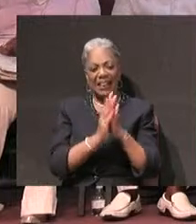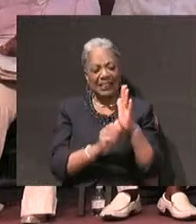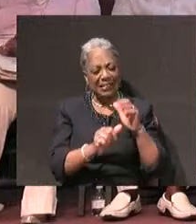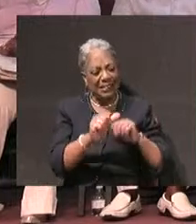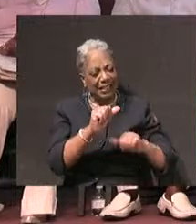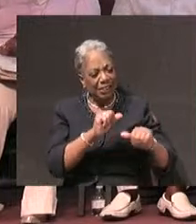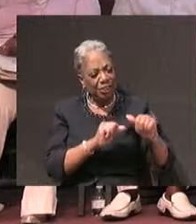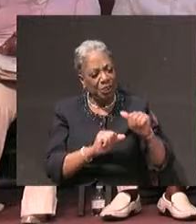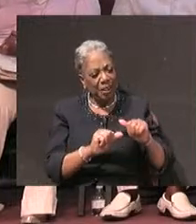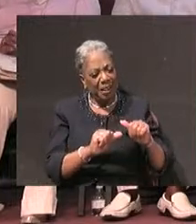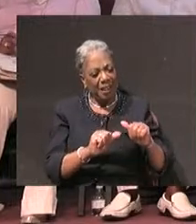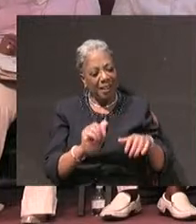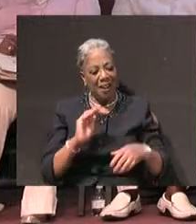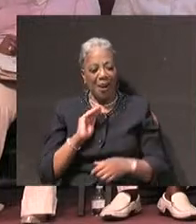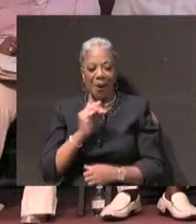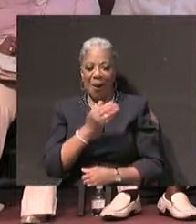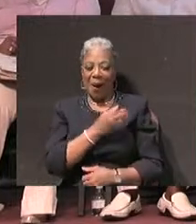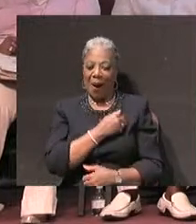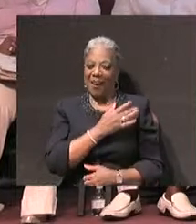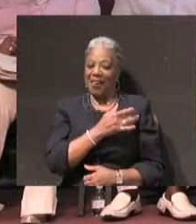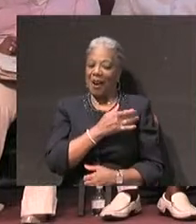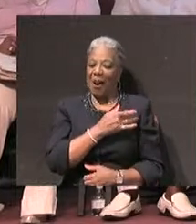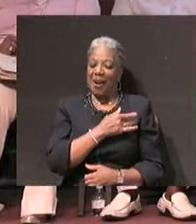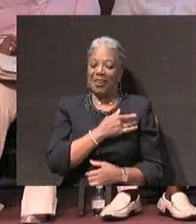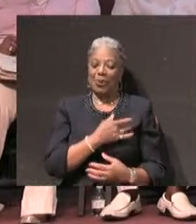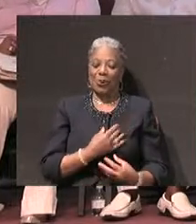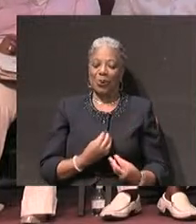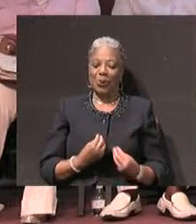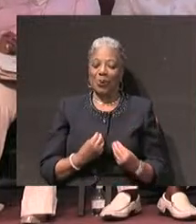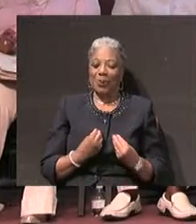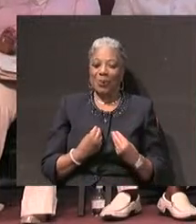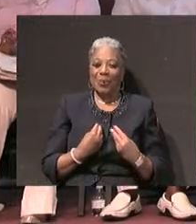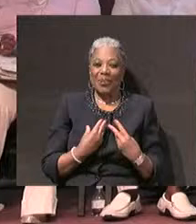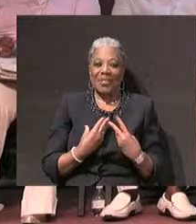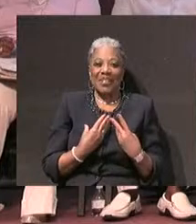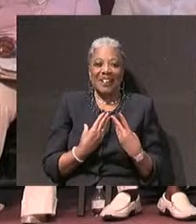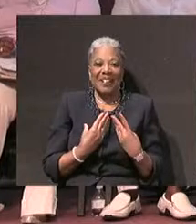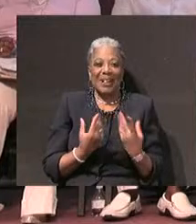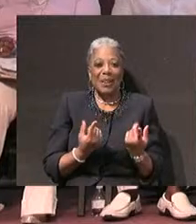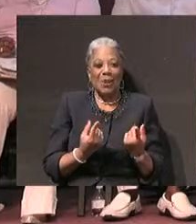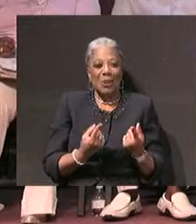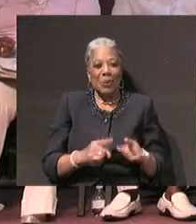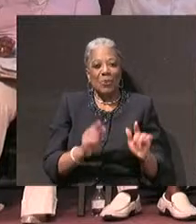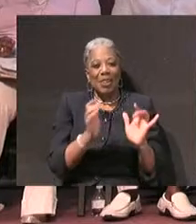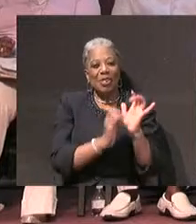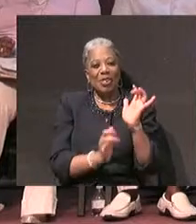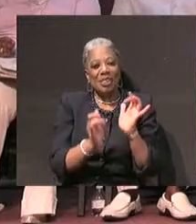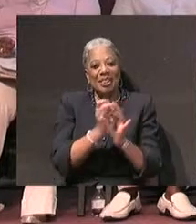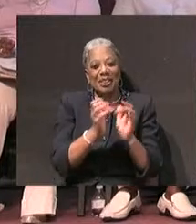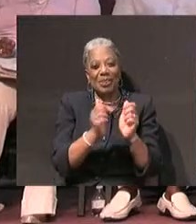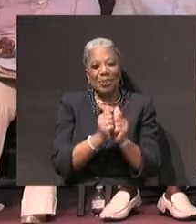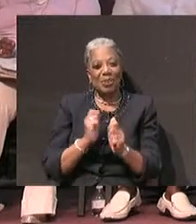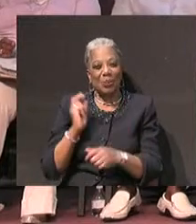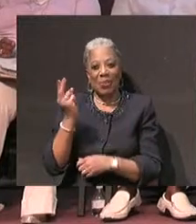hearts burning within us? That's why I've entitled this message, A Good Case of Heartburn.